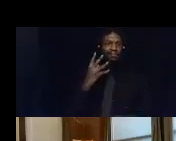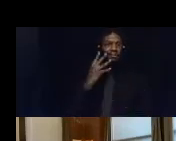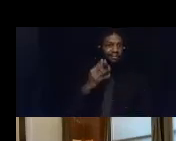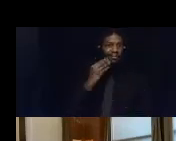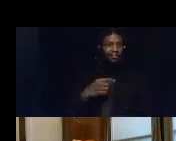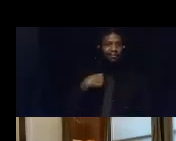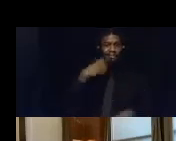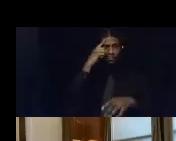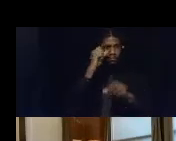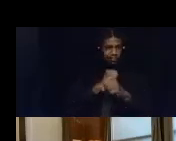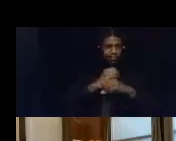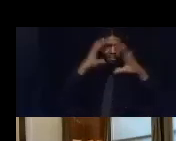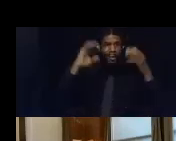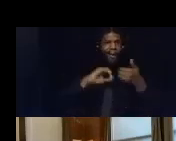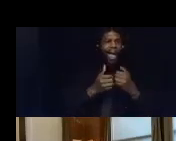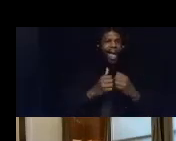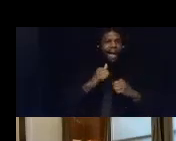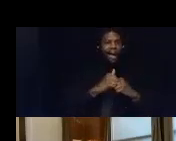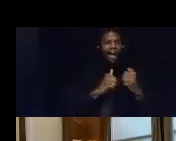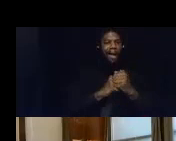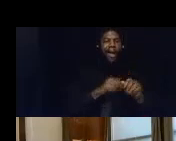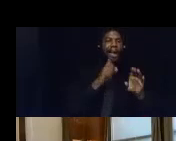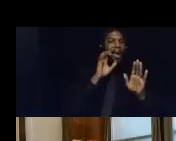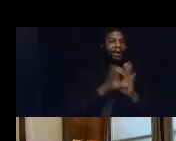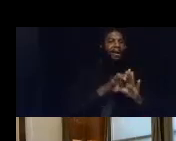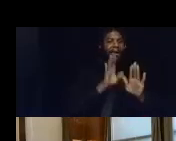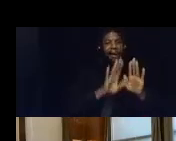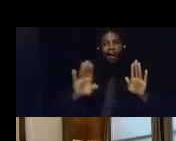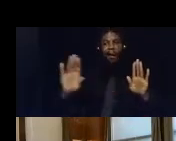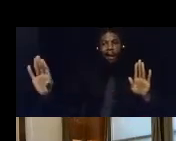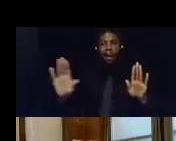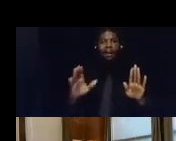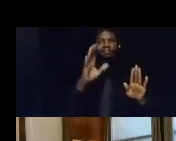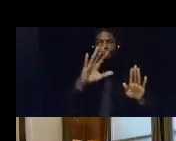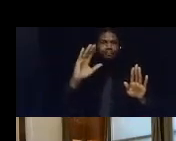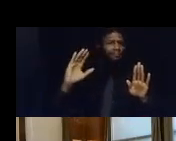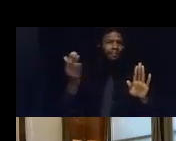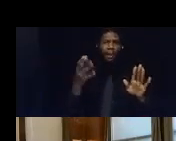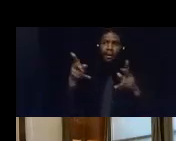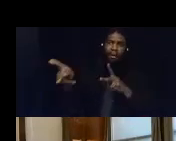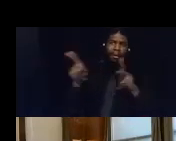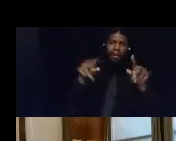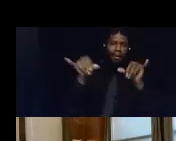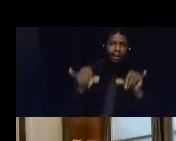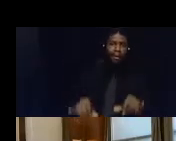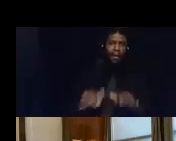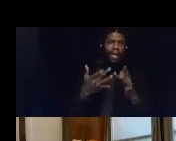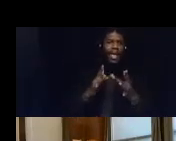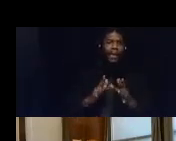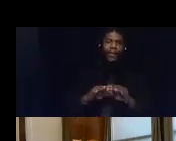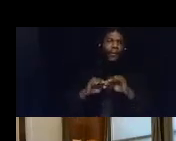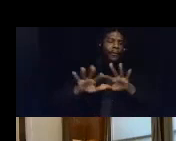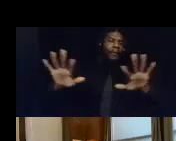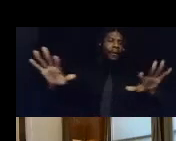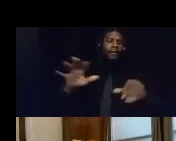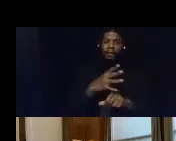mind, how I construct these collages. They're mirroring the expansiveness of the internet and the capabilities by which